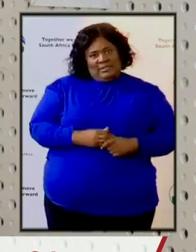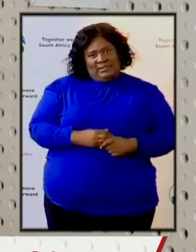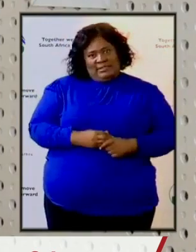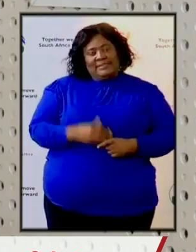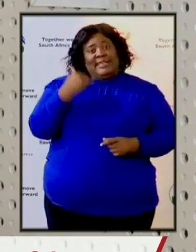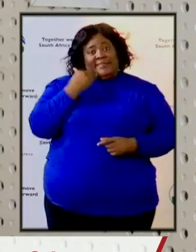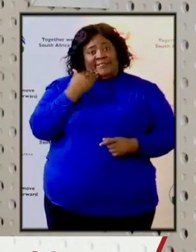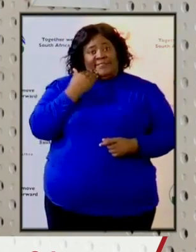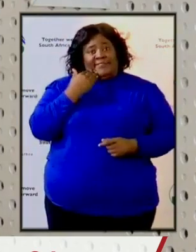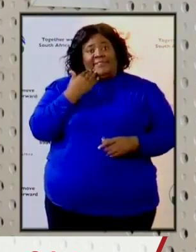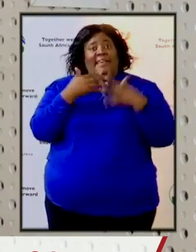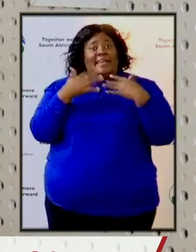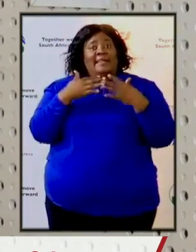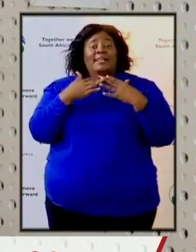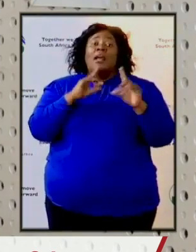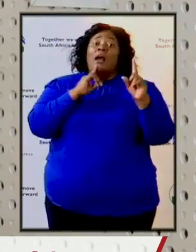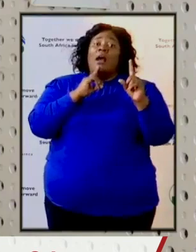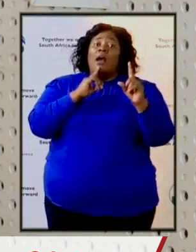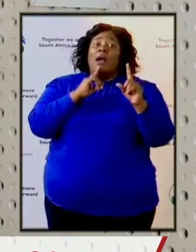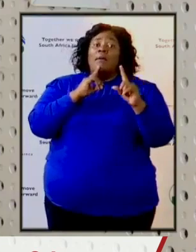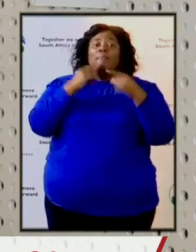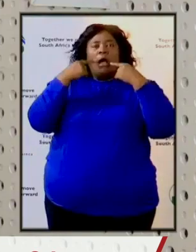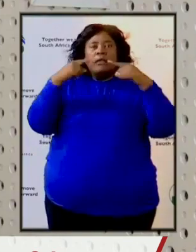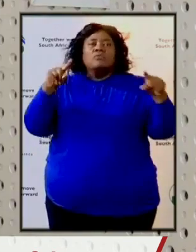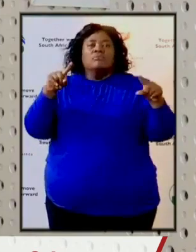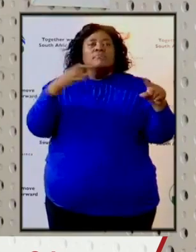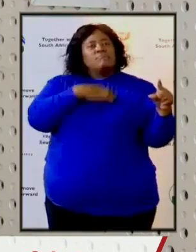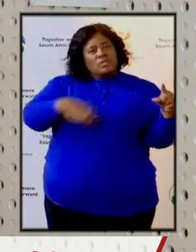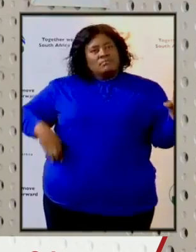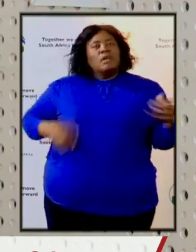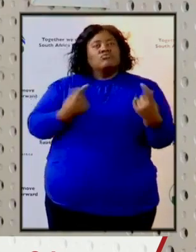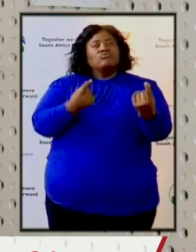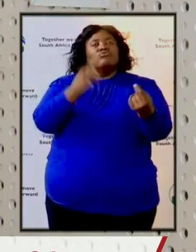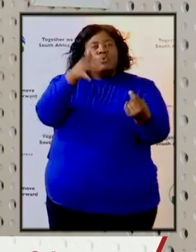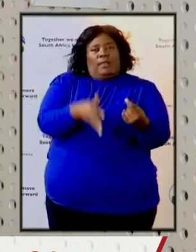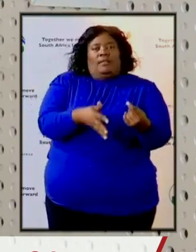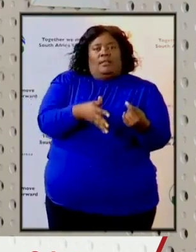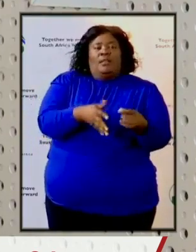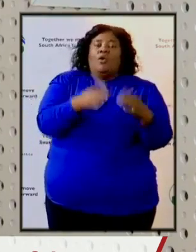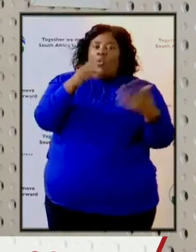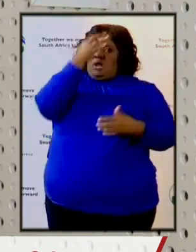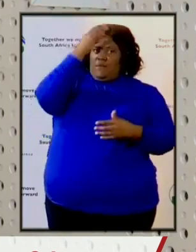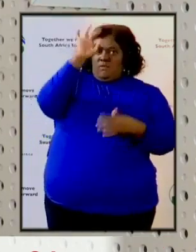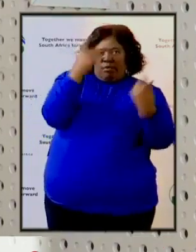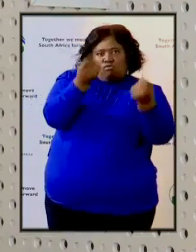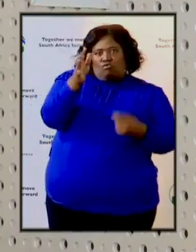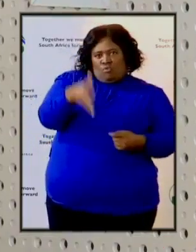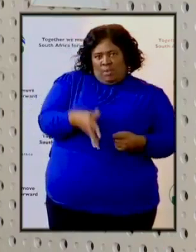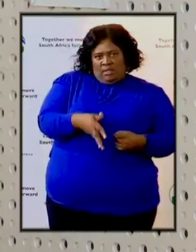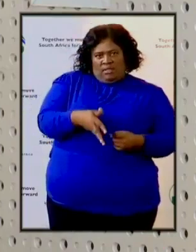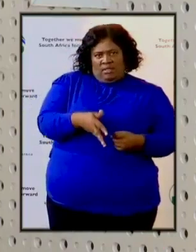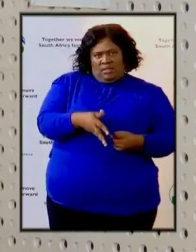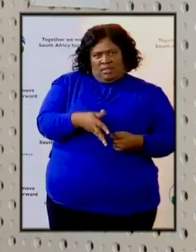any announcement, the president will make it, or government through its channels will do so, as we